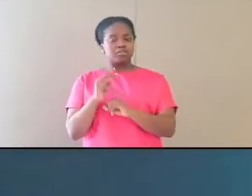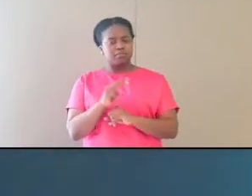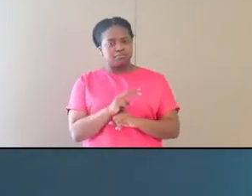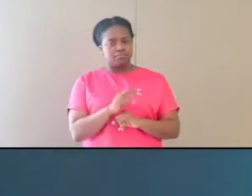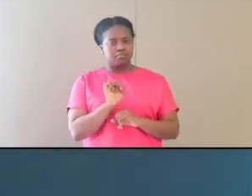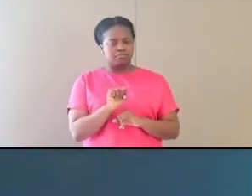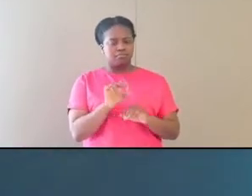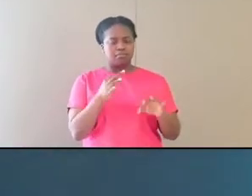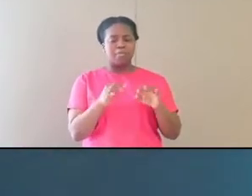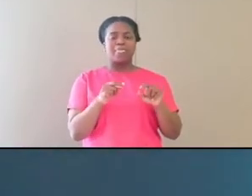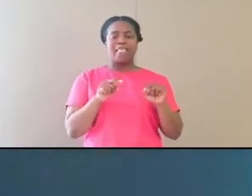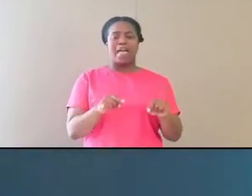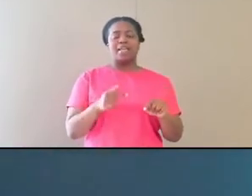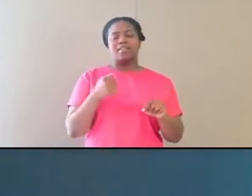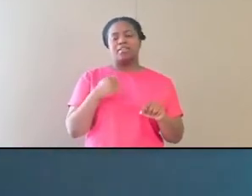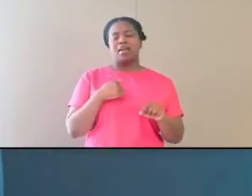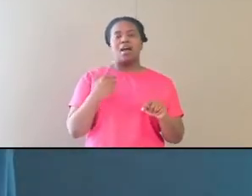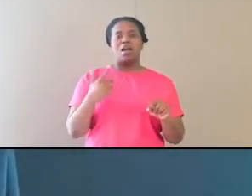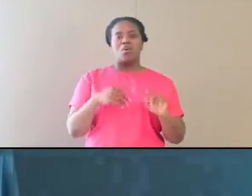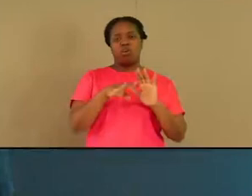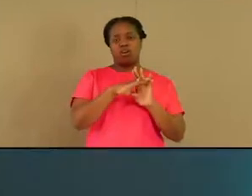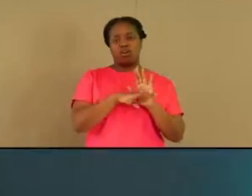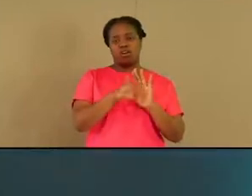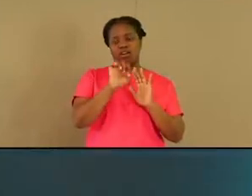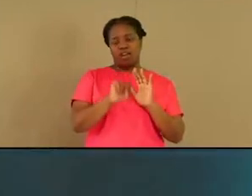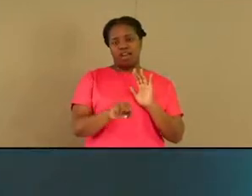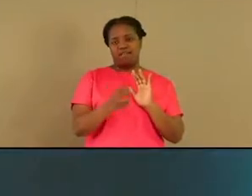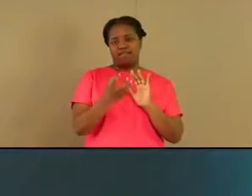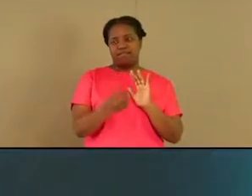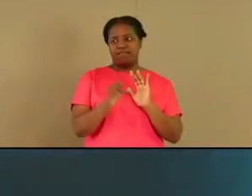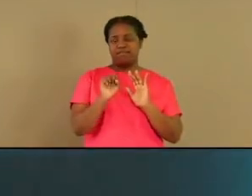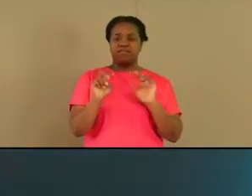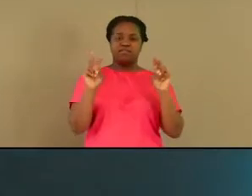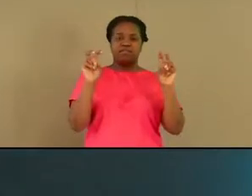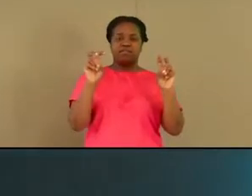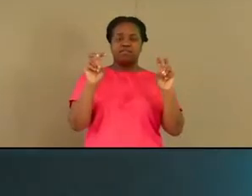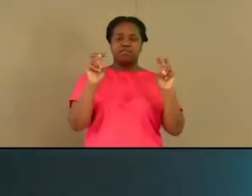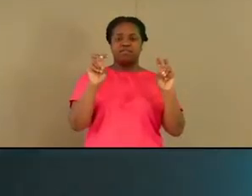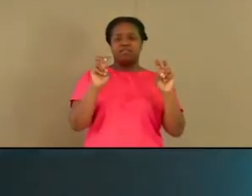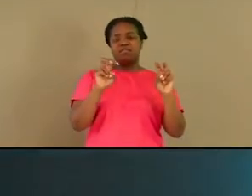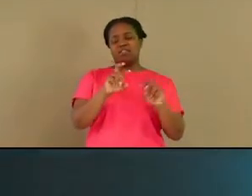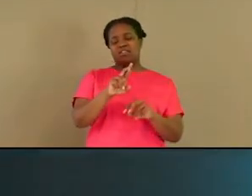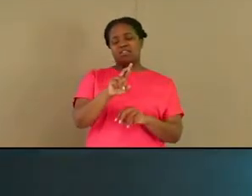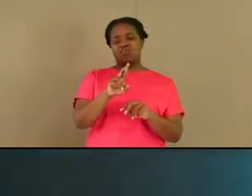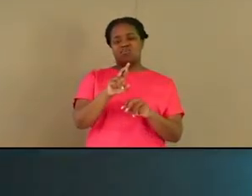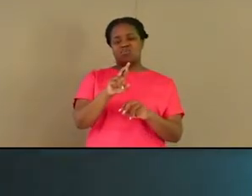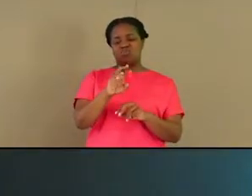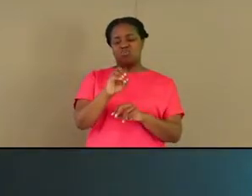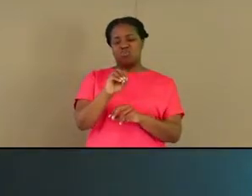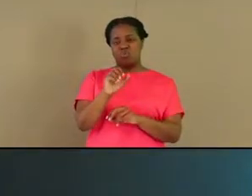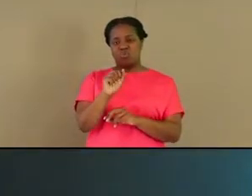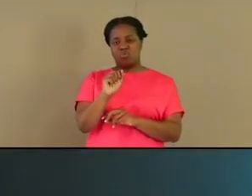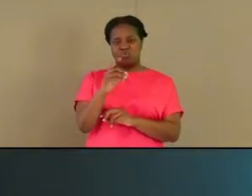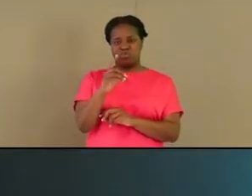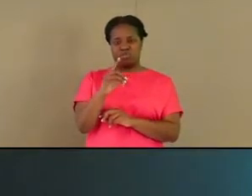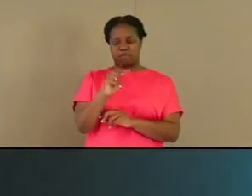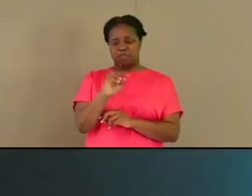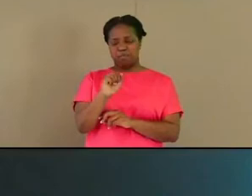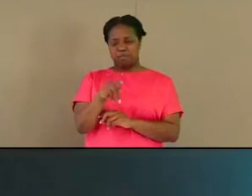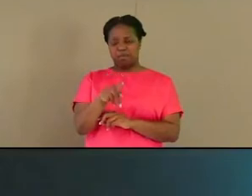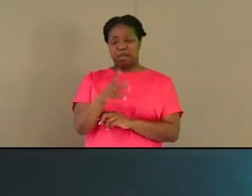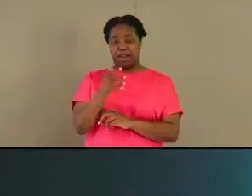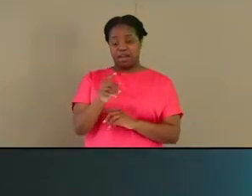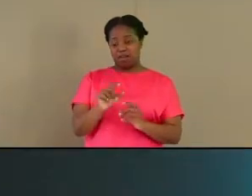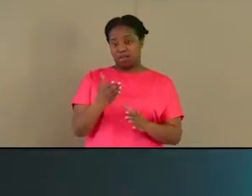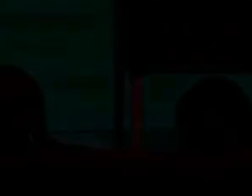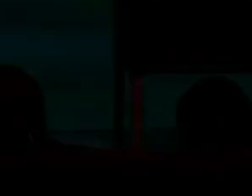So that's a kind of roadmap, and we've got a roadmap going on the side, so you can see how we're doing for time. And I'm going to hand over to Paula now, who will just